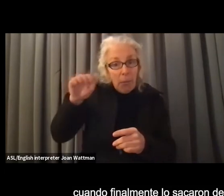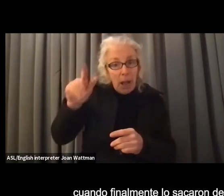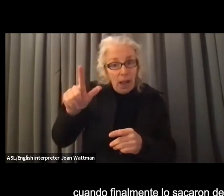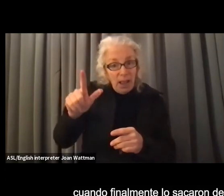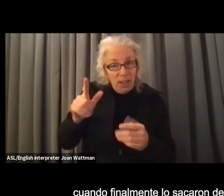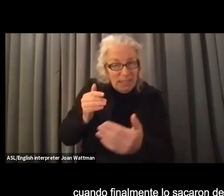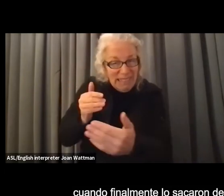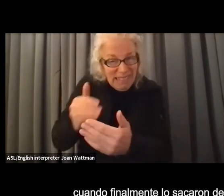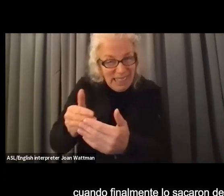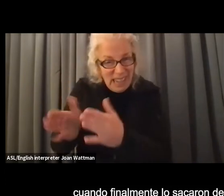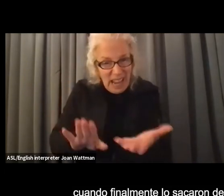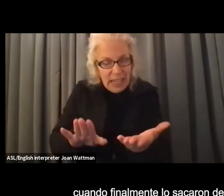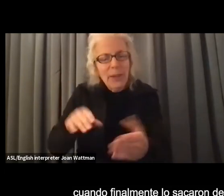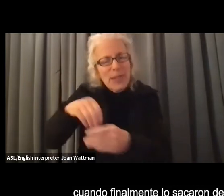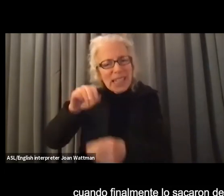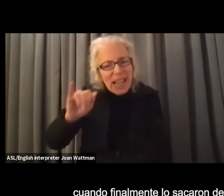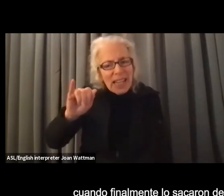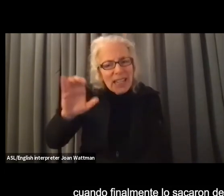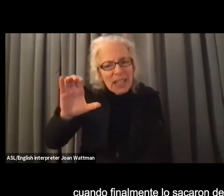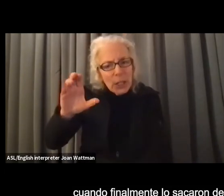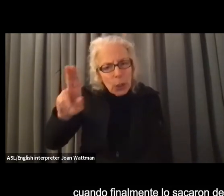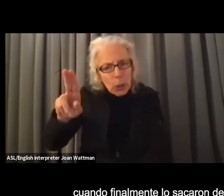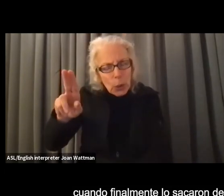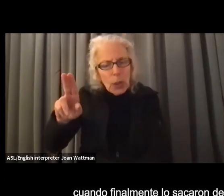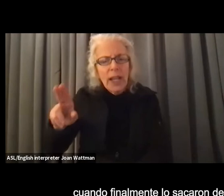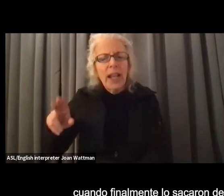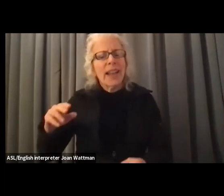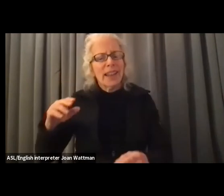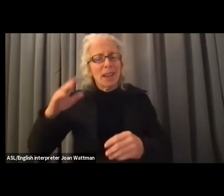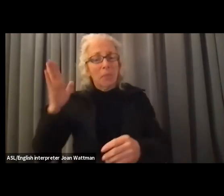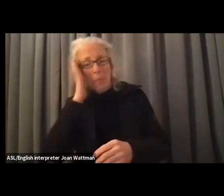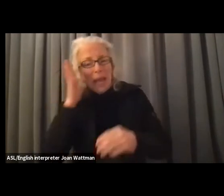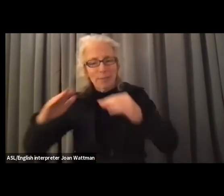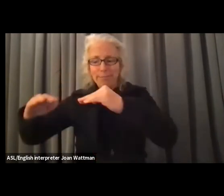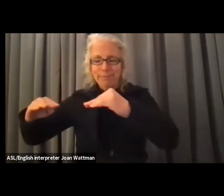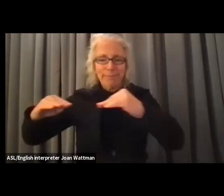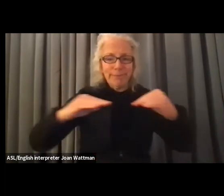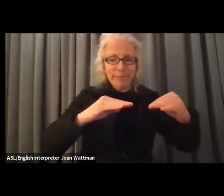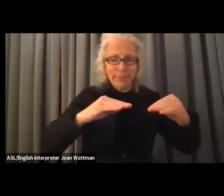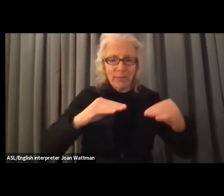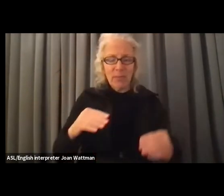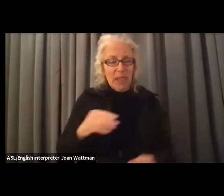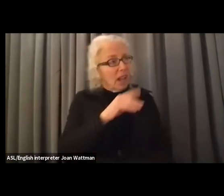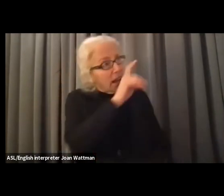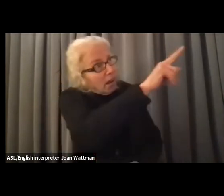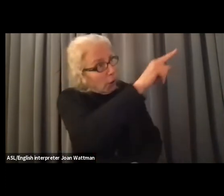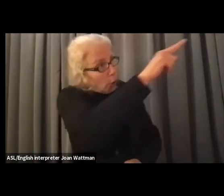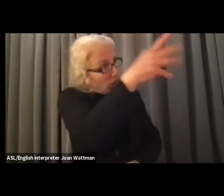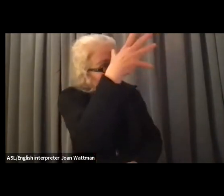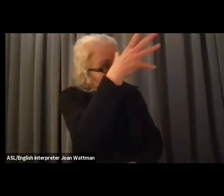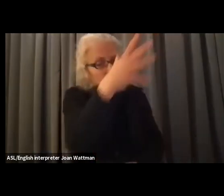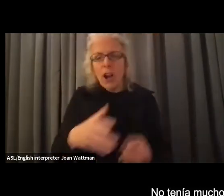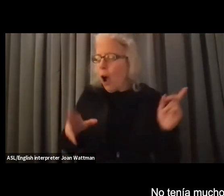him out of the intensive care unit, the nurse asked if he were my father. No, I said, he was the head of our